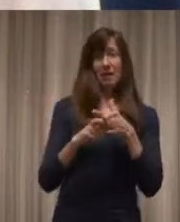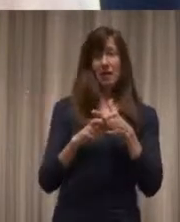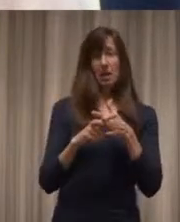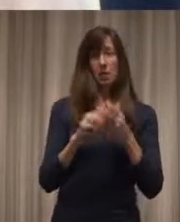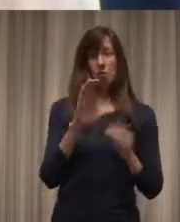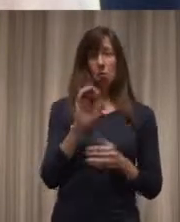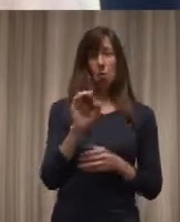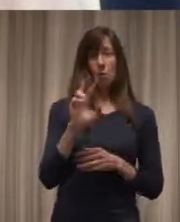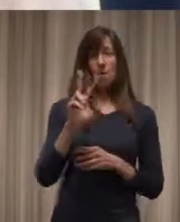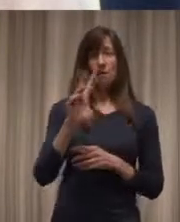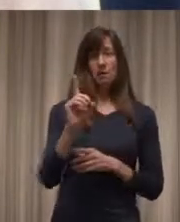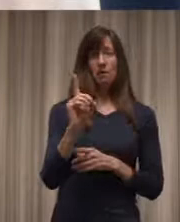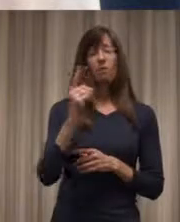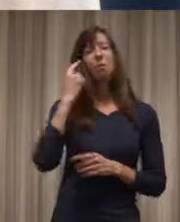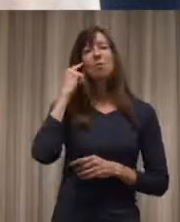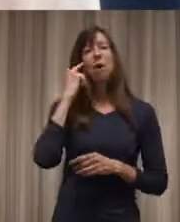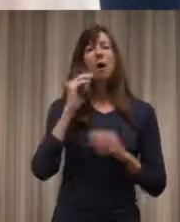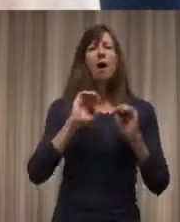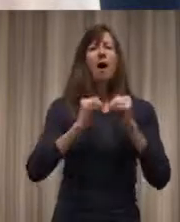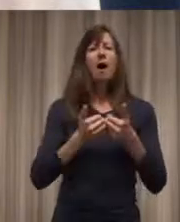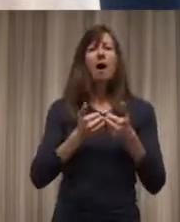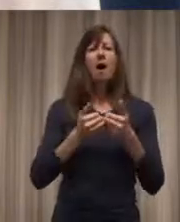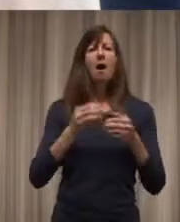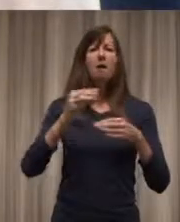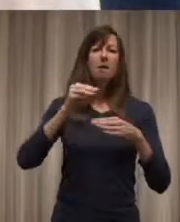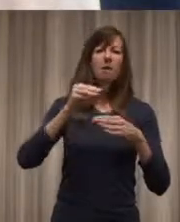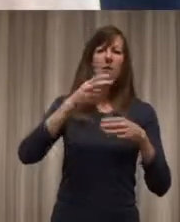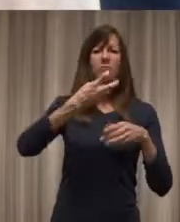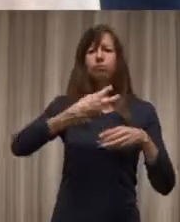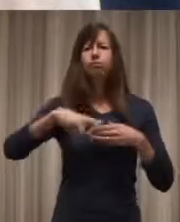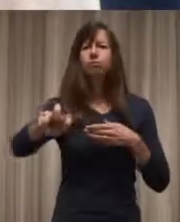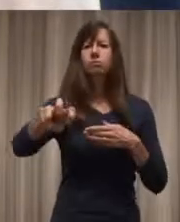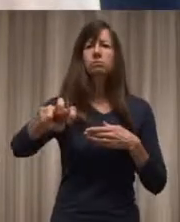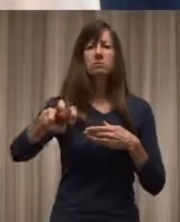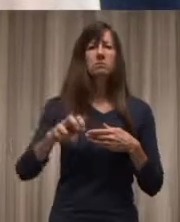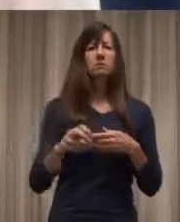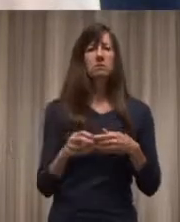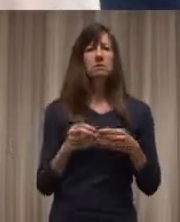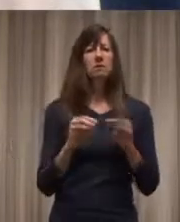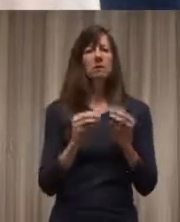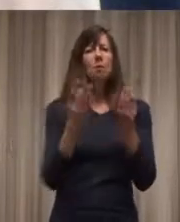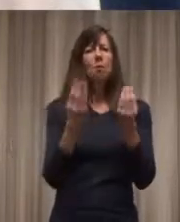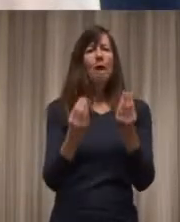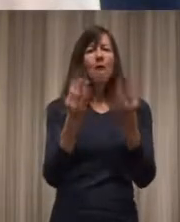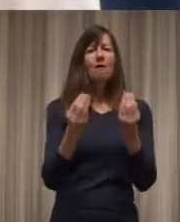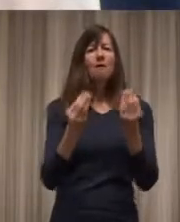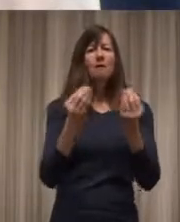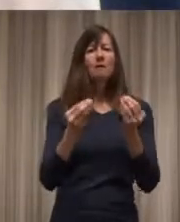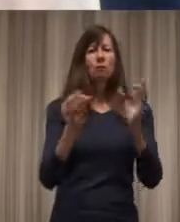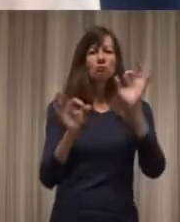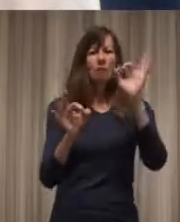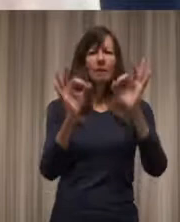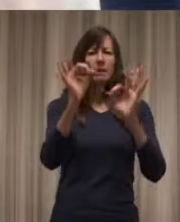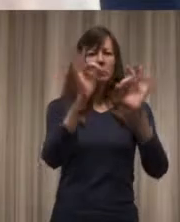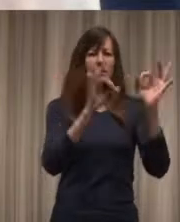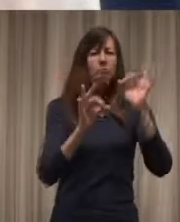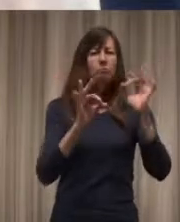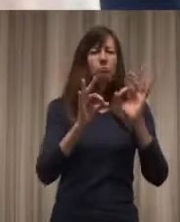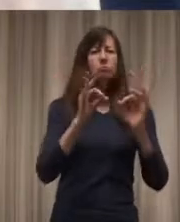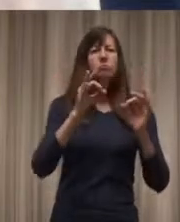droplets of moisture were carrying it, and so we were very focused on cleaning surfaces